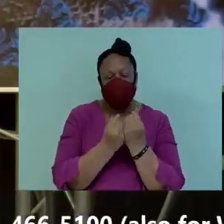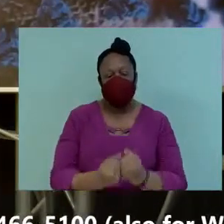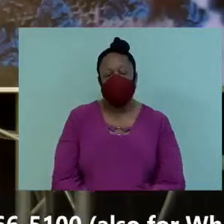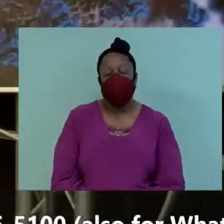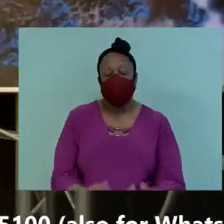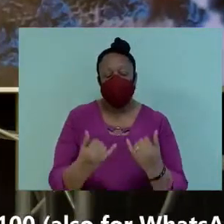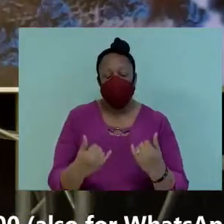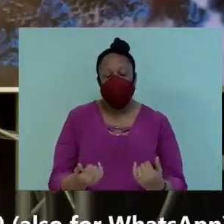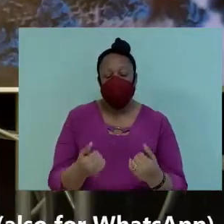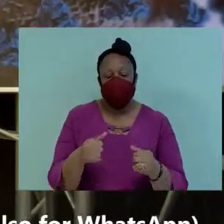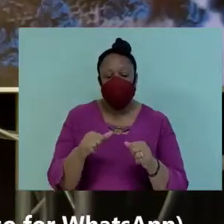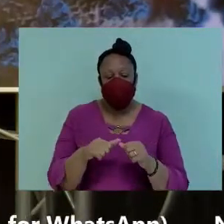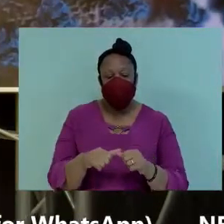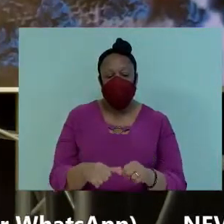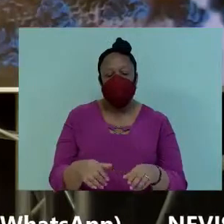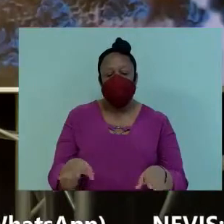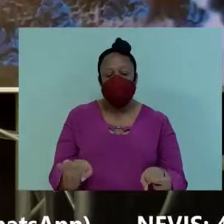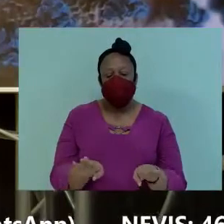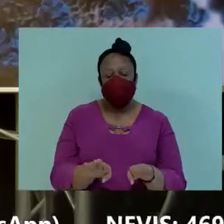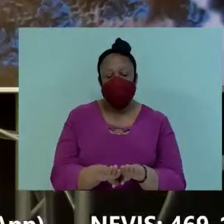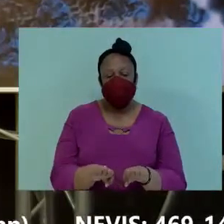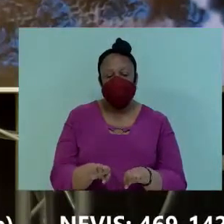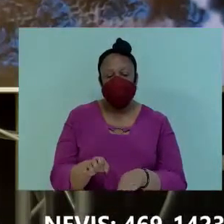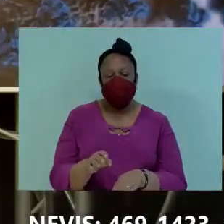for these offenses.